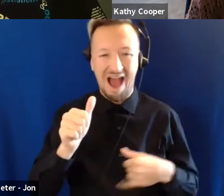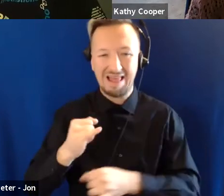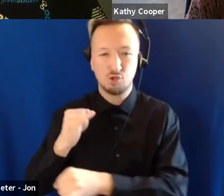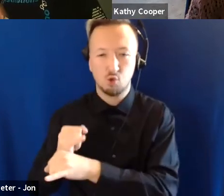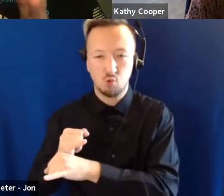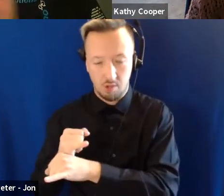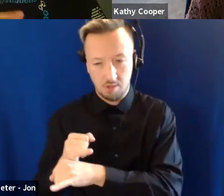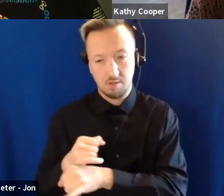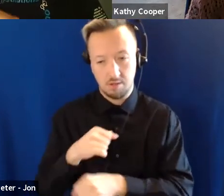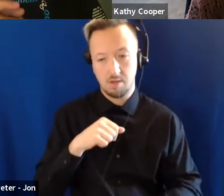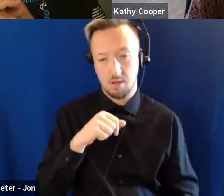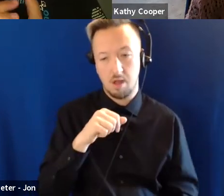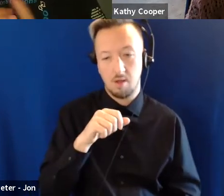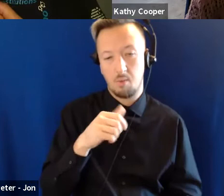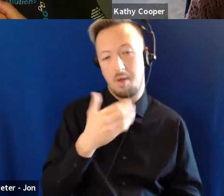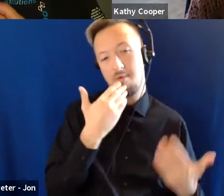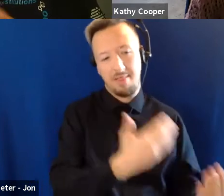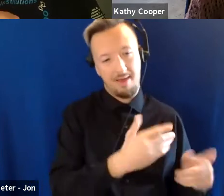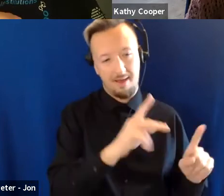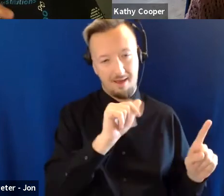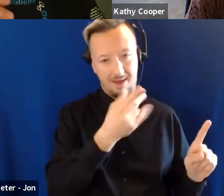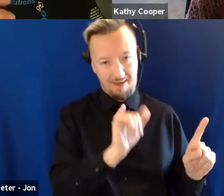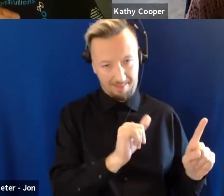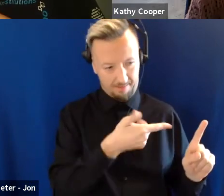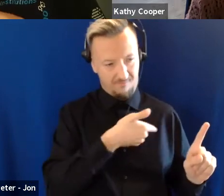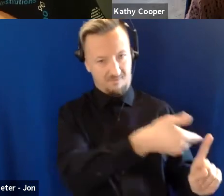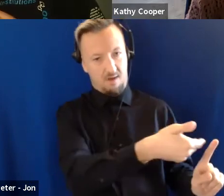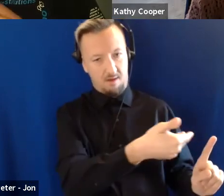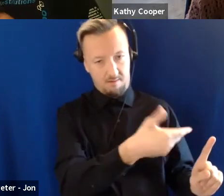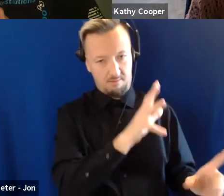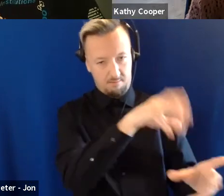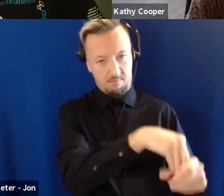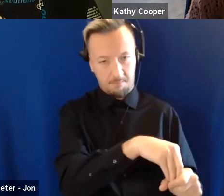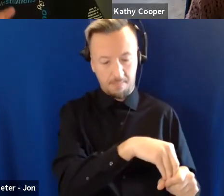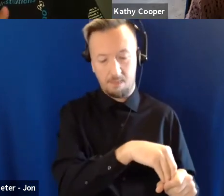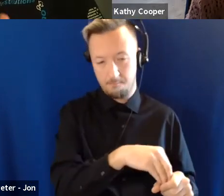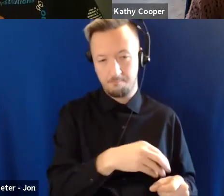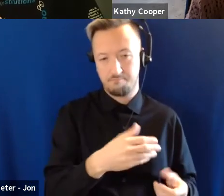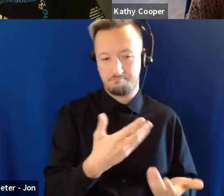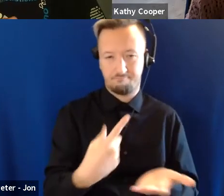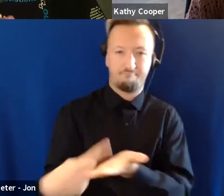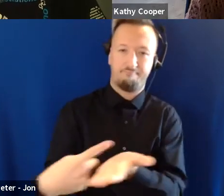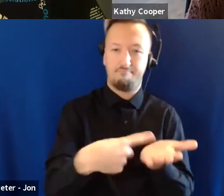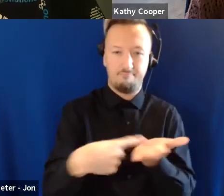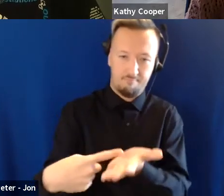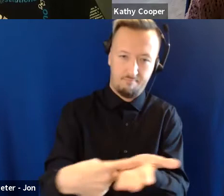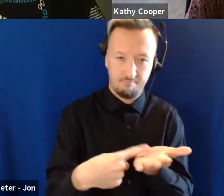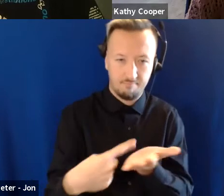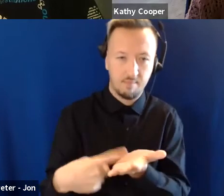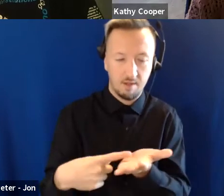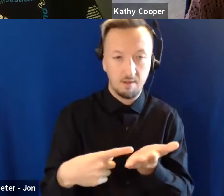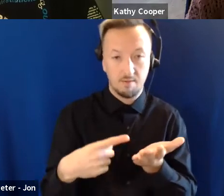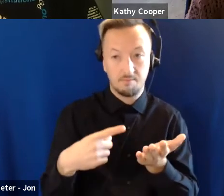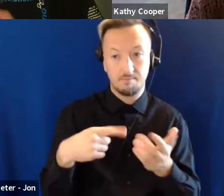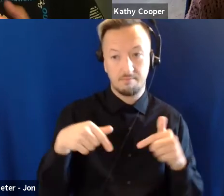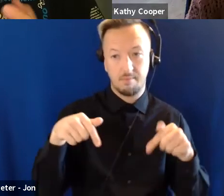that's, and I want to thank Kathy for inviting me to have this discussion. I think kind of